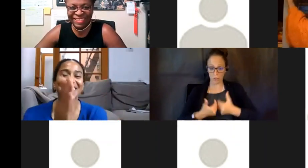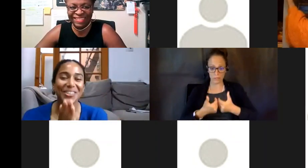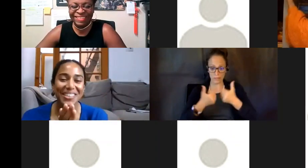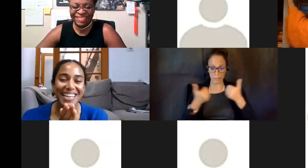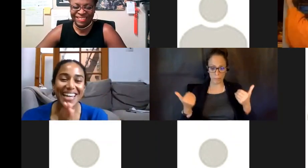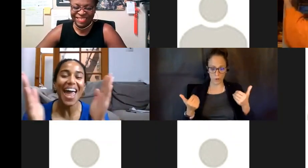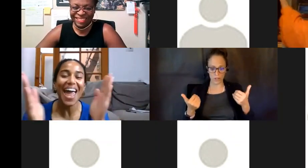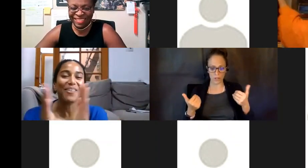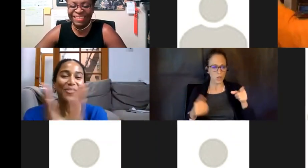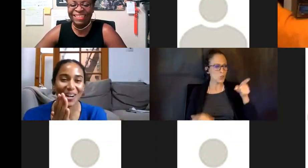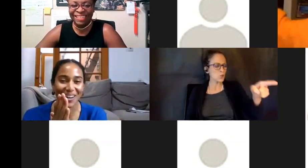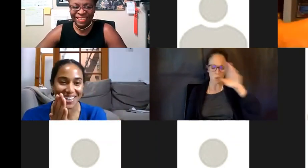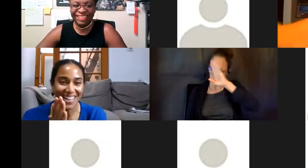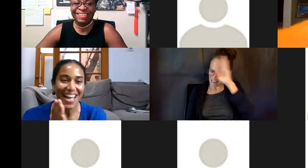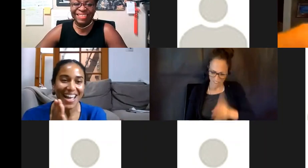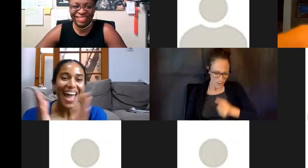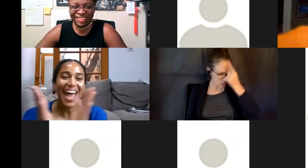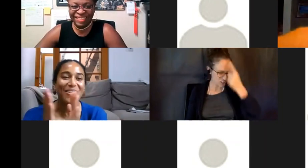Literally